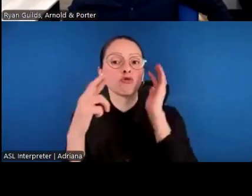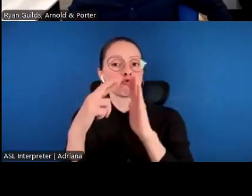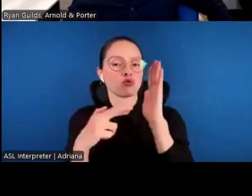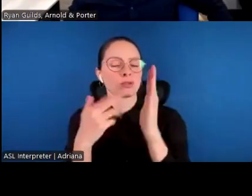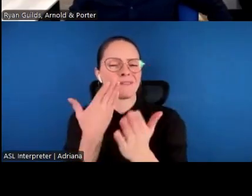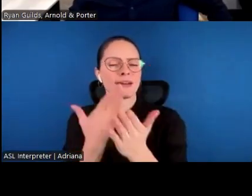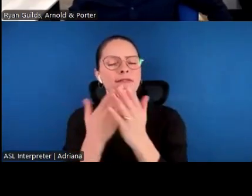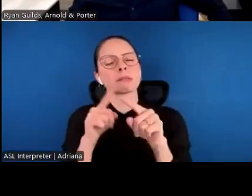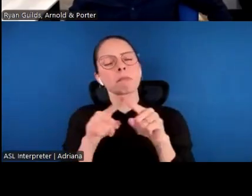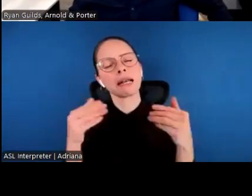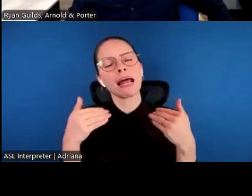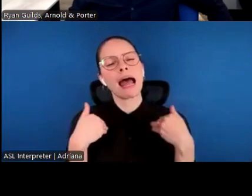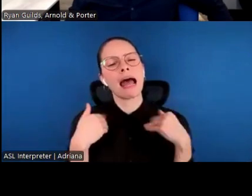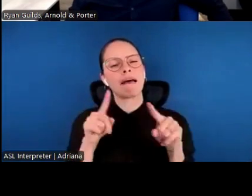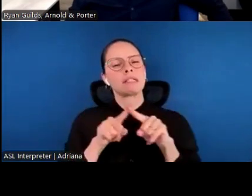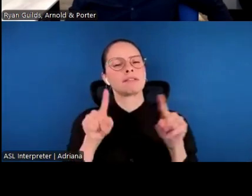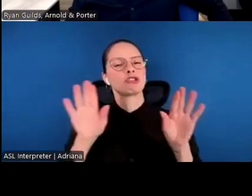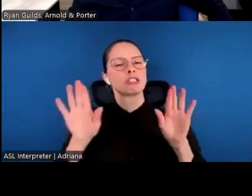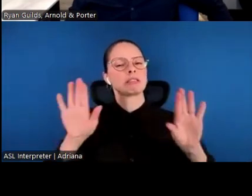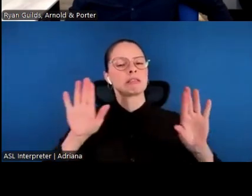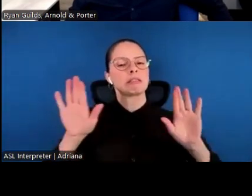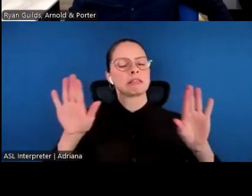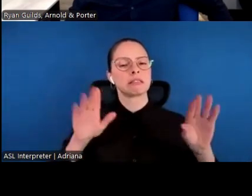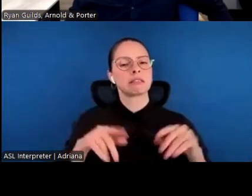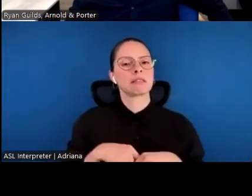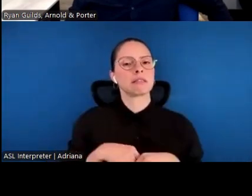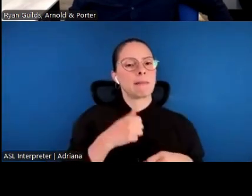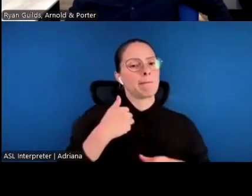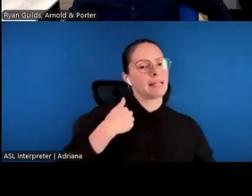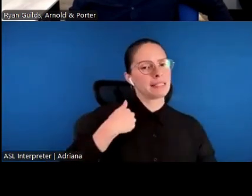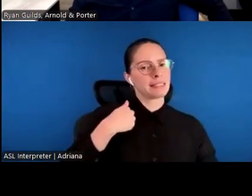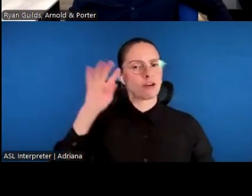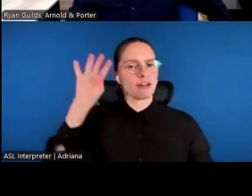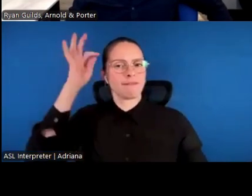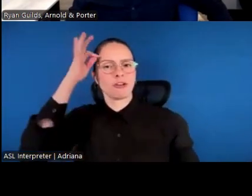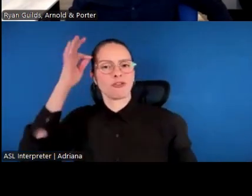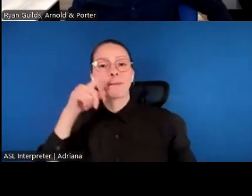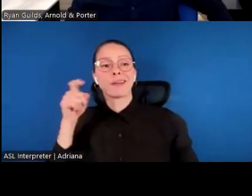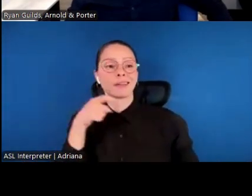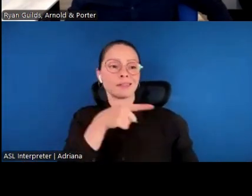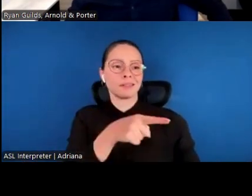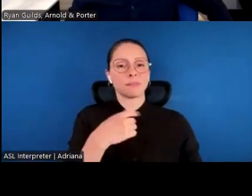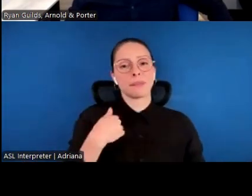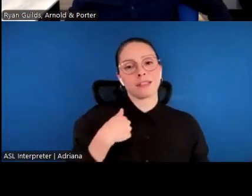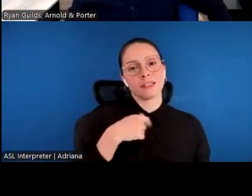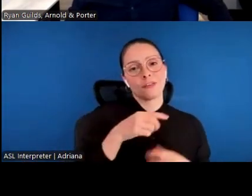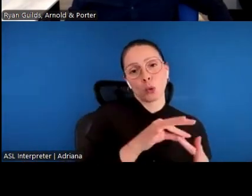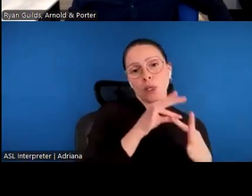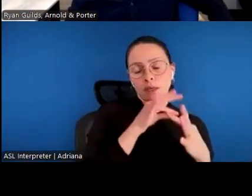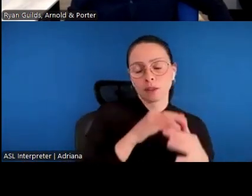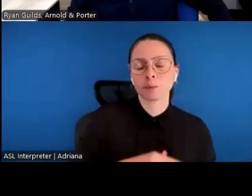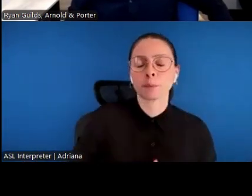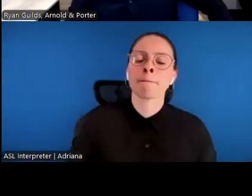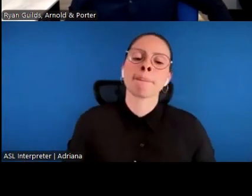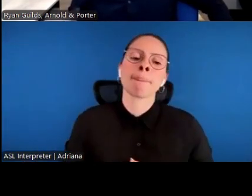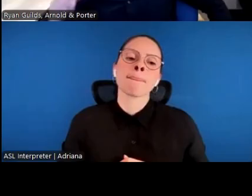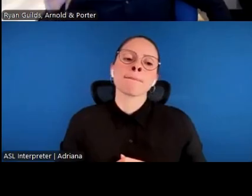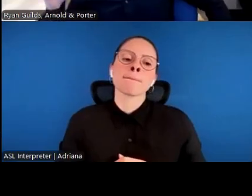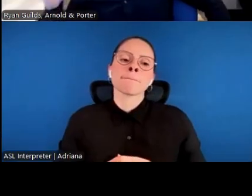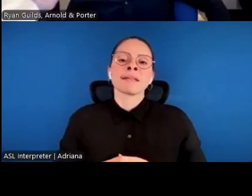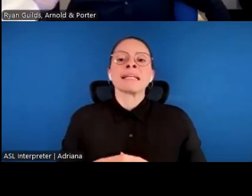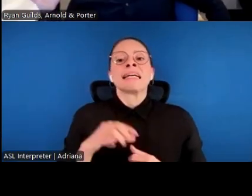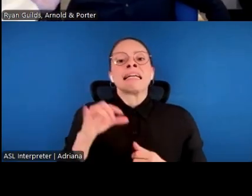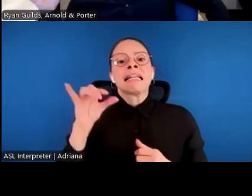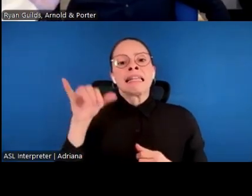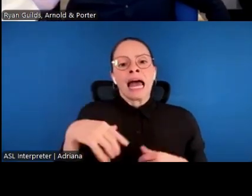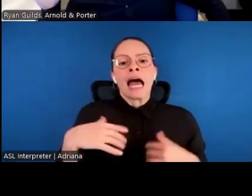differences between the military rules and the federal rules because of the uniqueness of the military system. And so that can be somewhat daunting